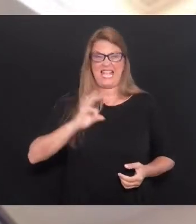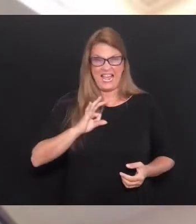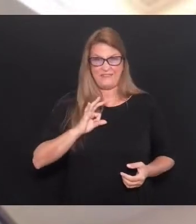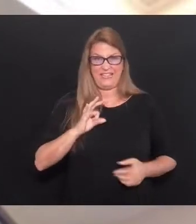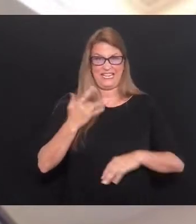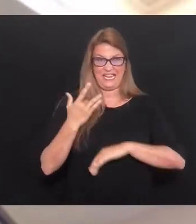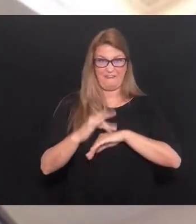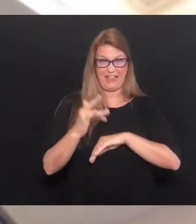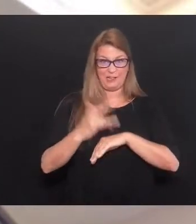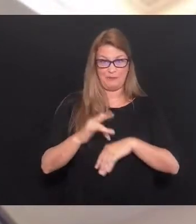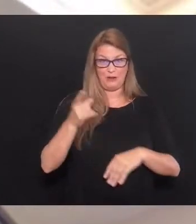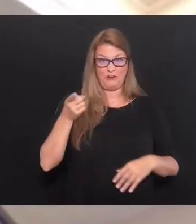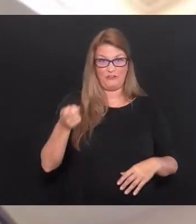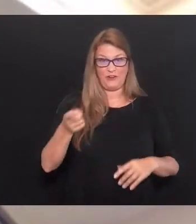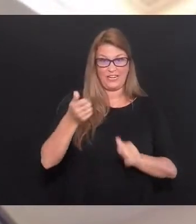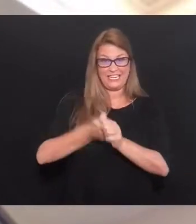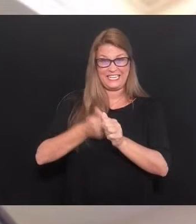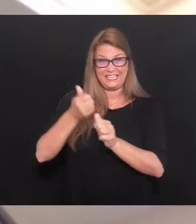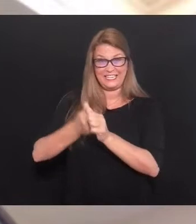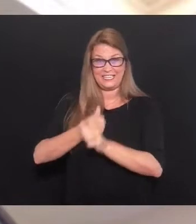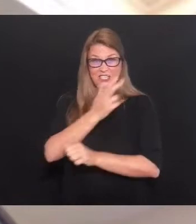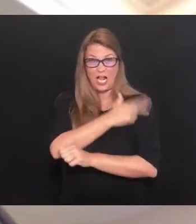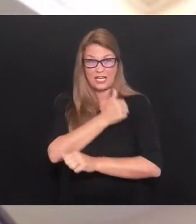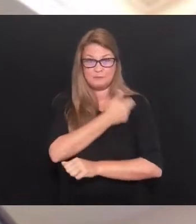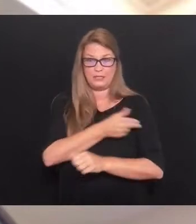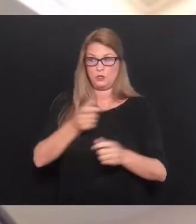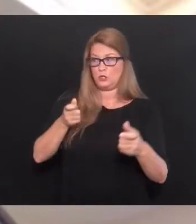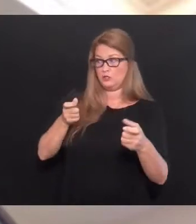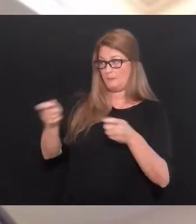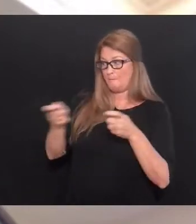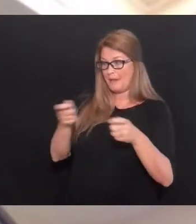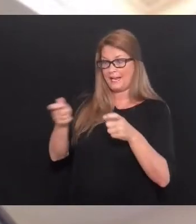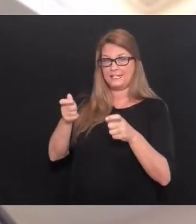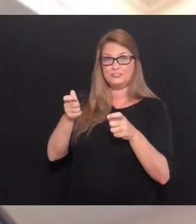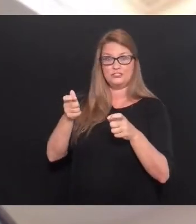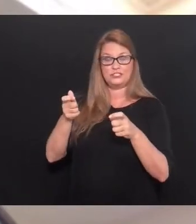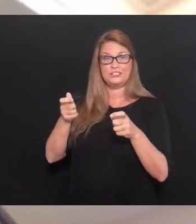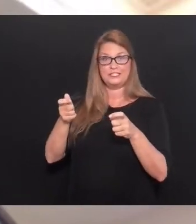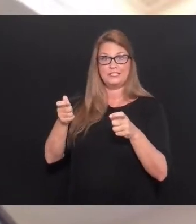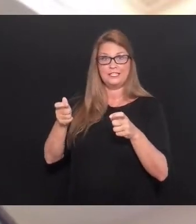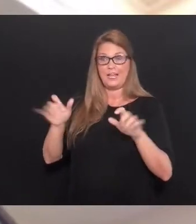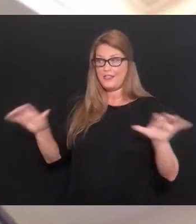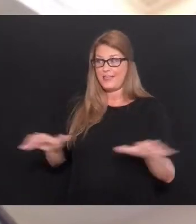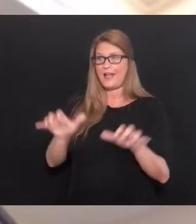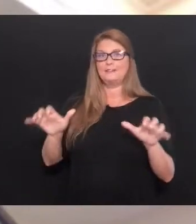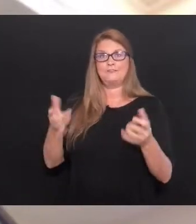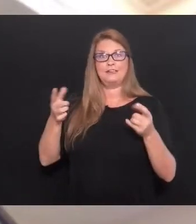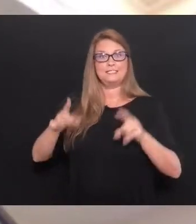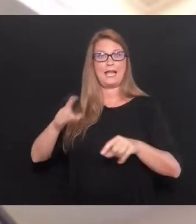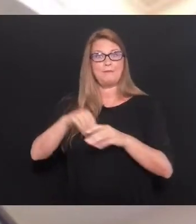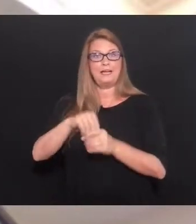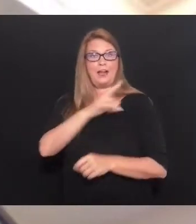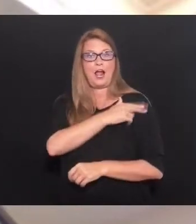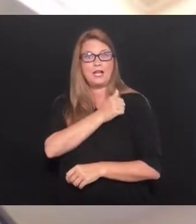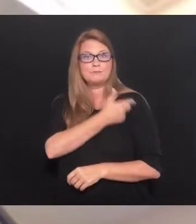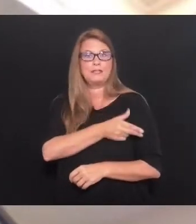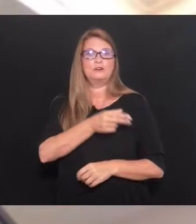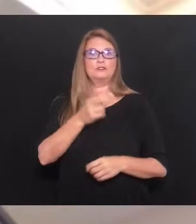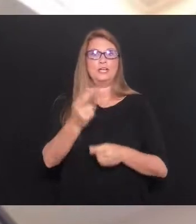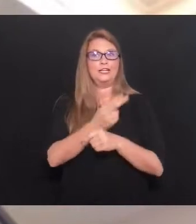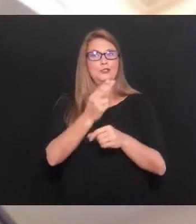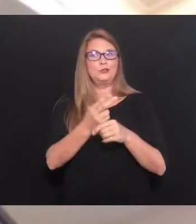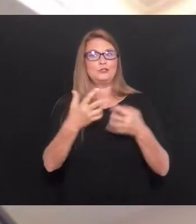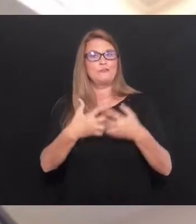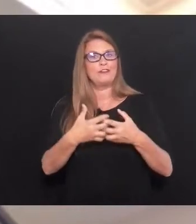availability to manage those intricate activities such as use of